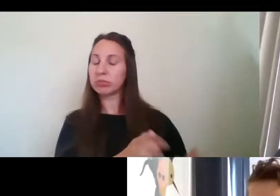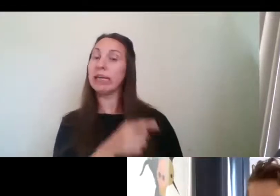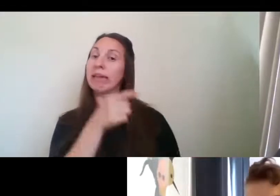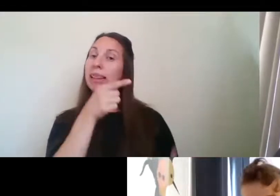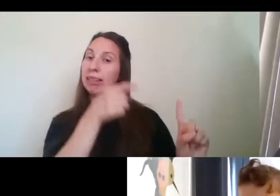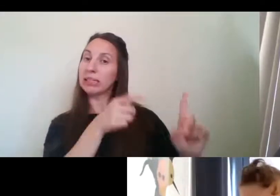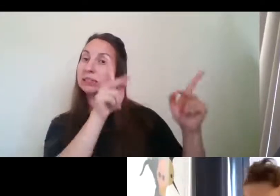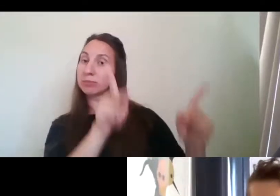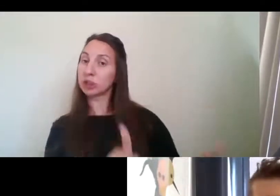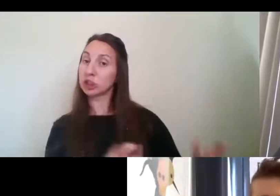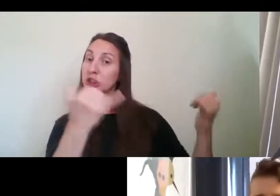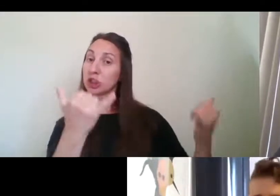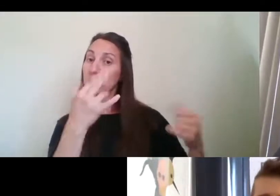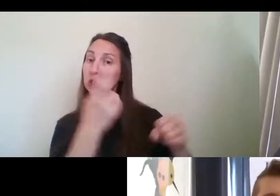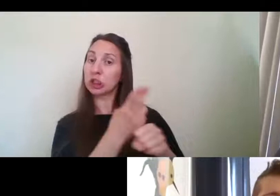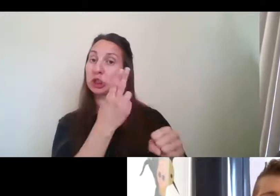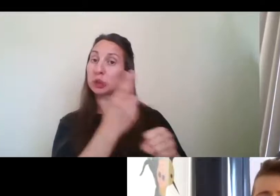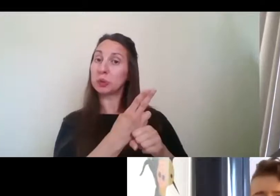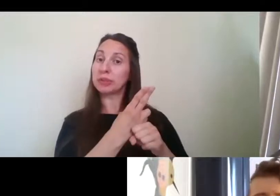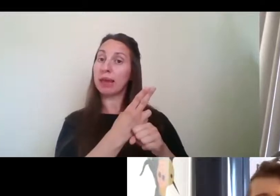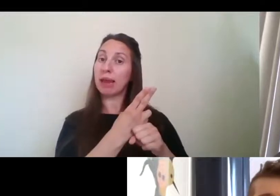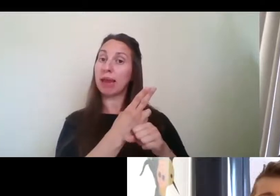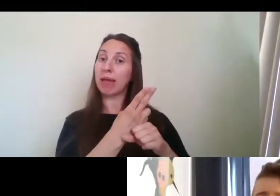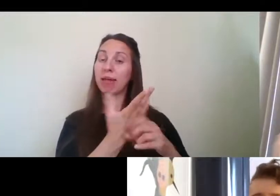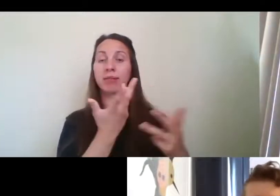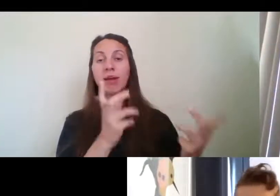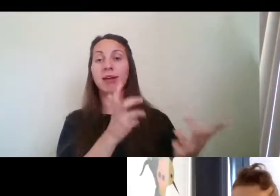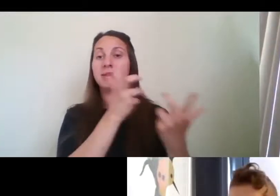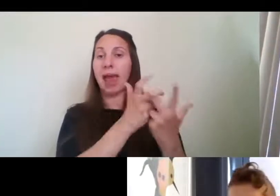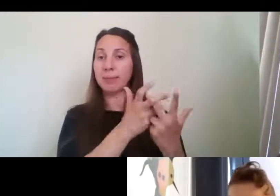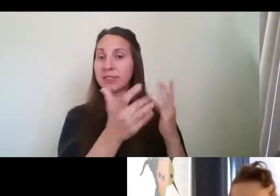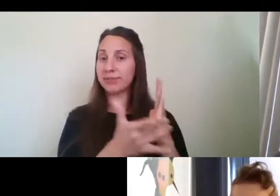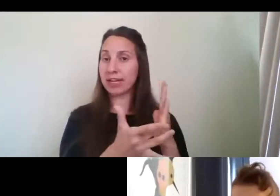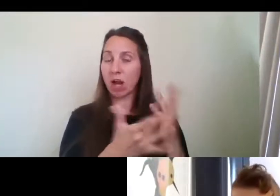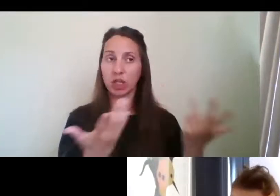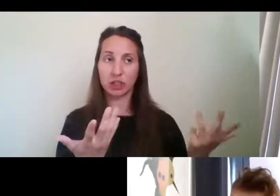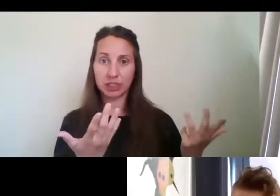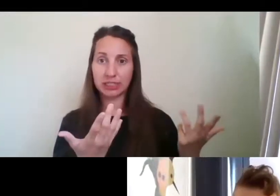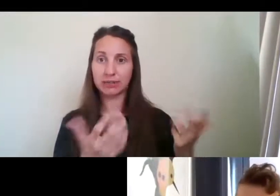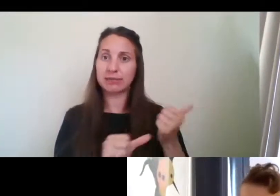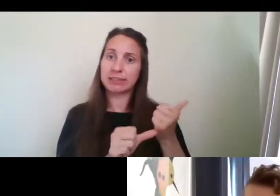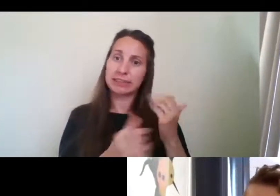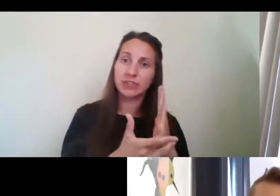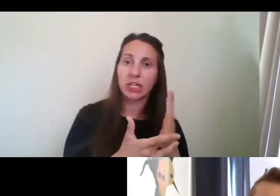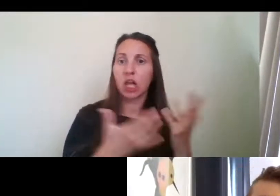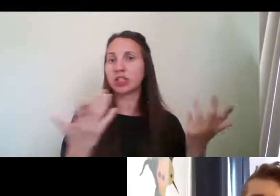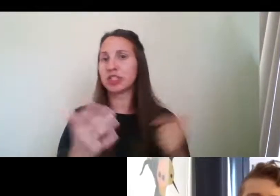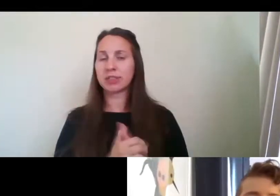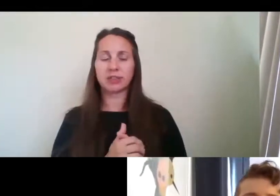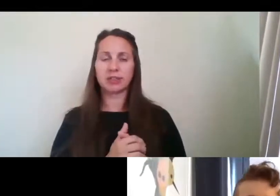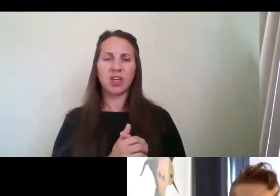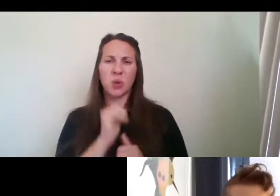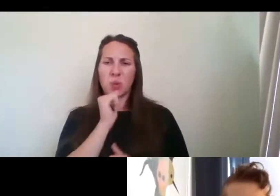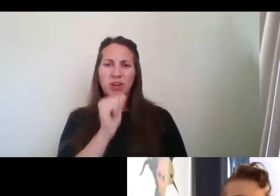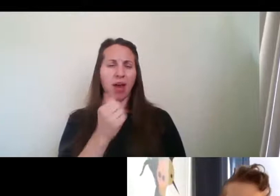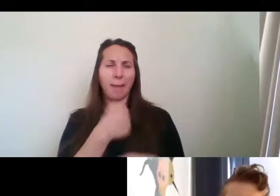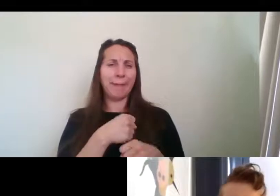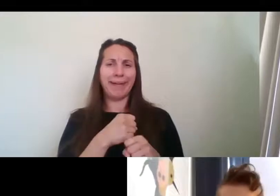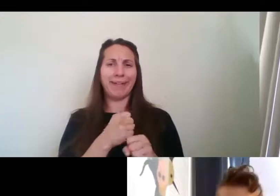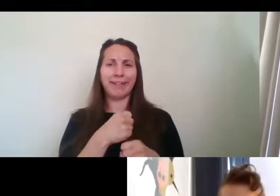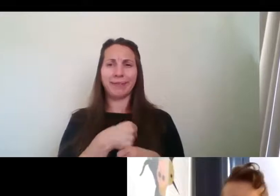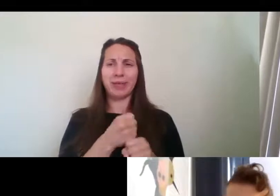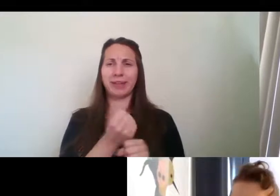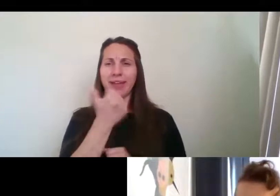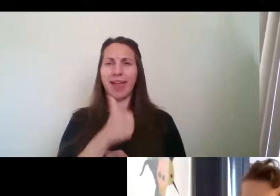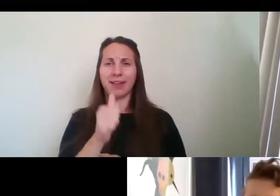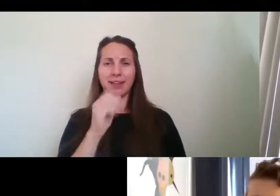of adaptive technology, mobility device, assistive technology. You know, we're not making any assumptions about them when